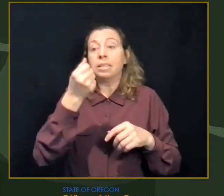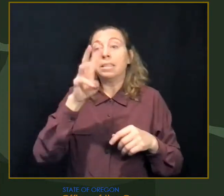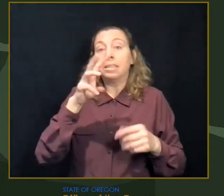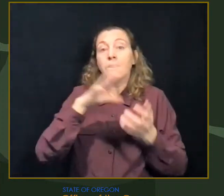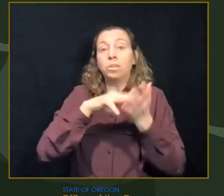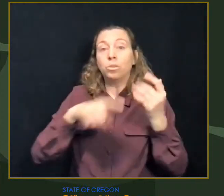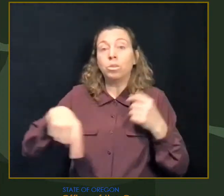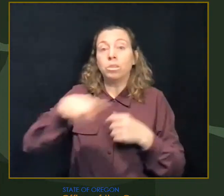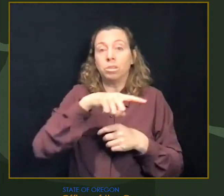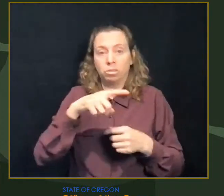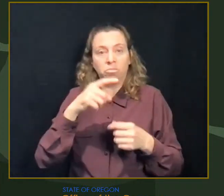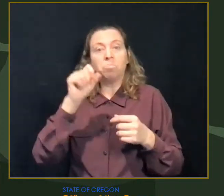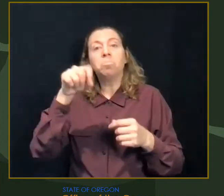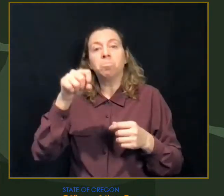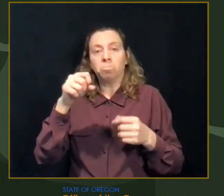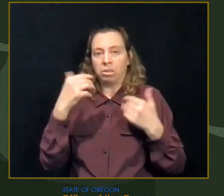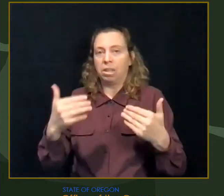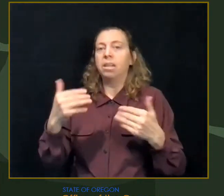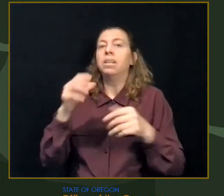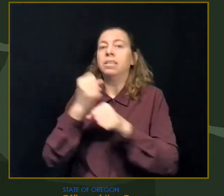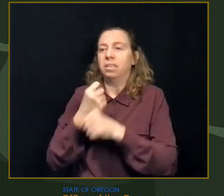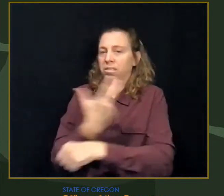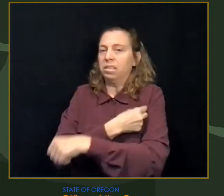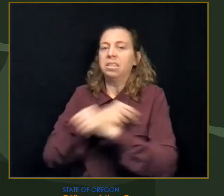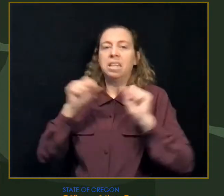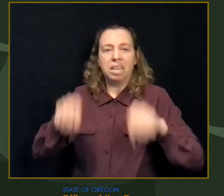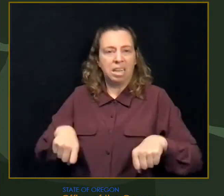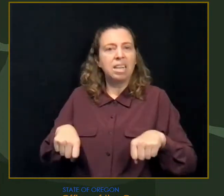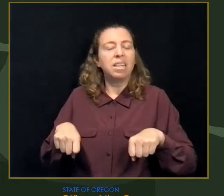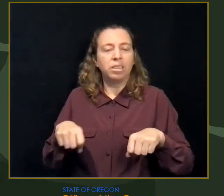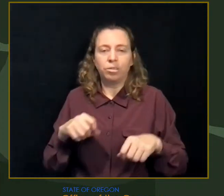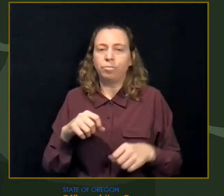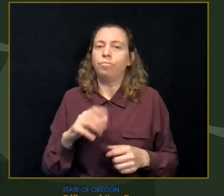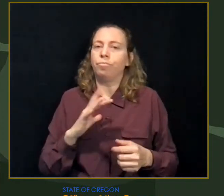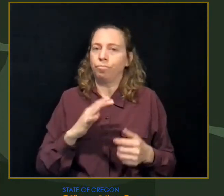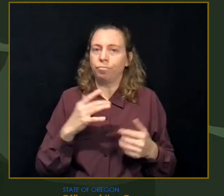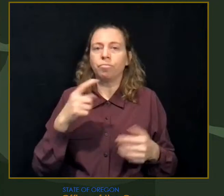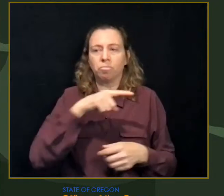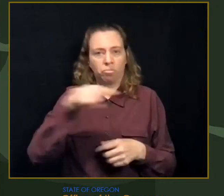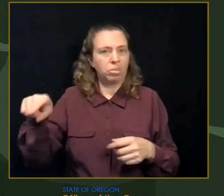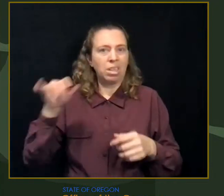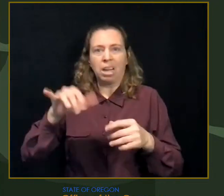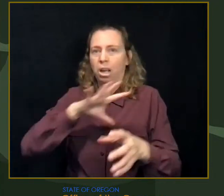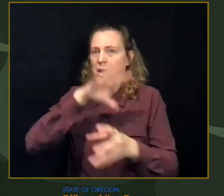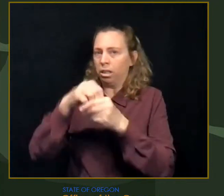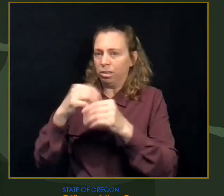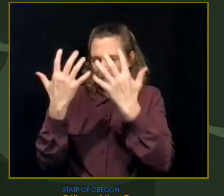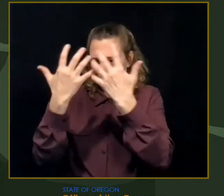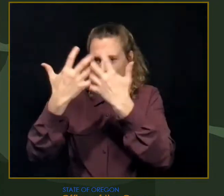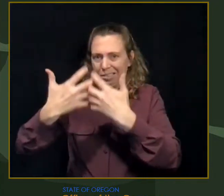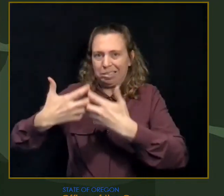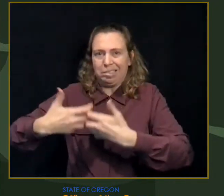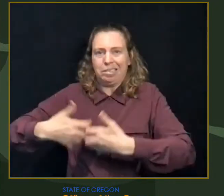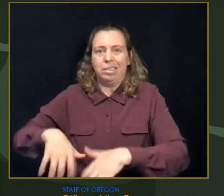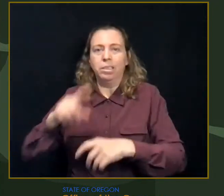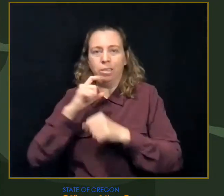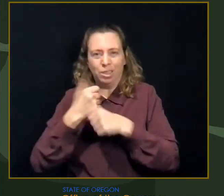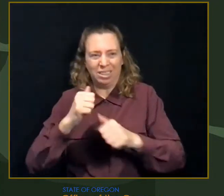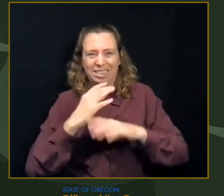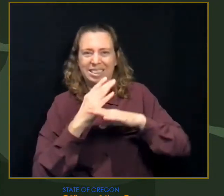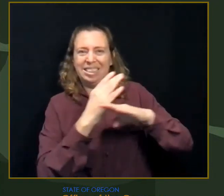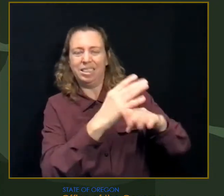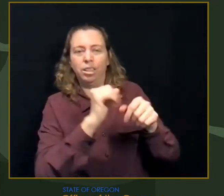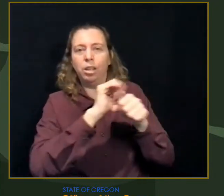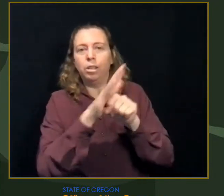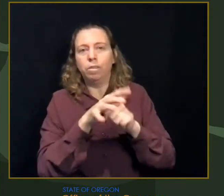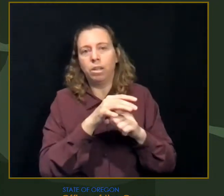16-year-olds. All of those things will do incredible work against preventing the spread of COVID-19 within those